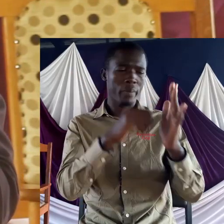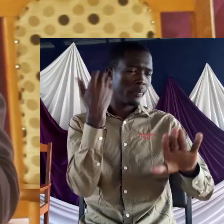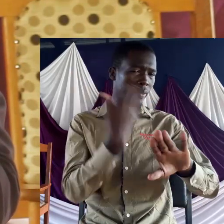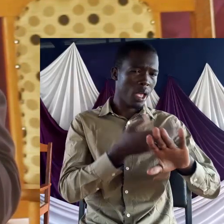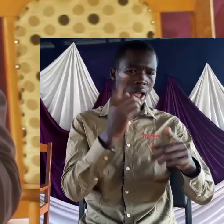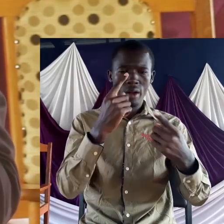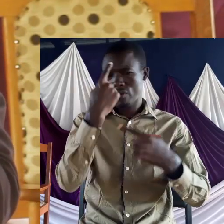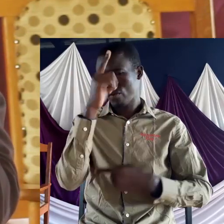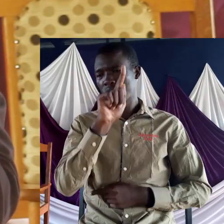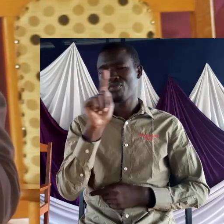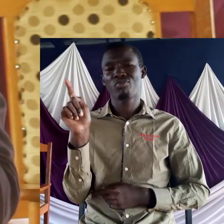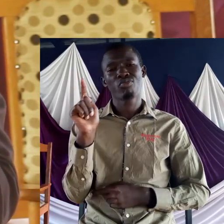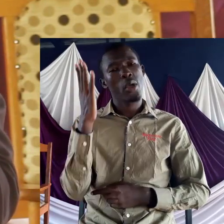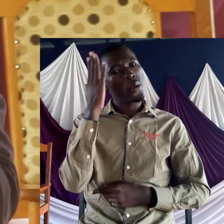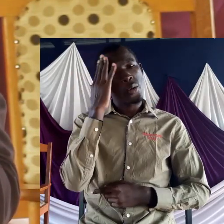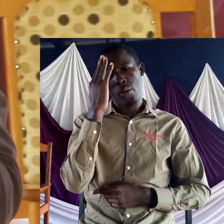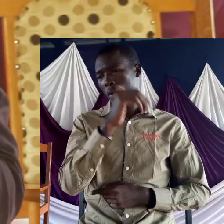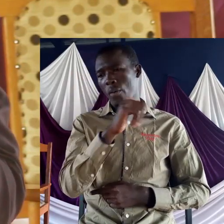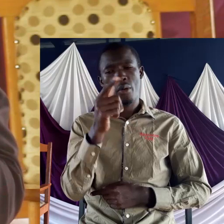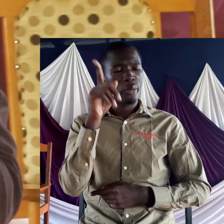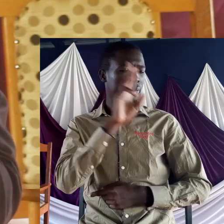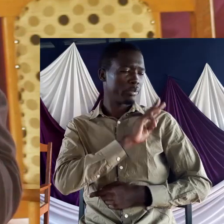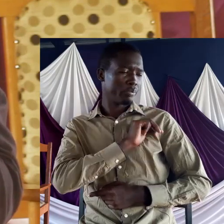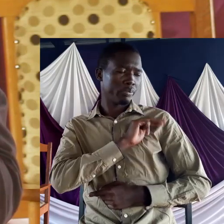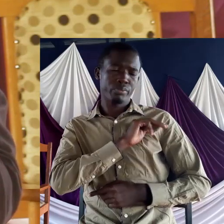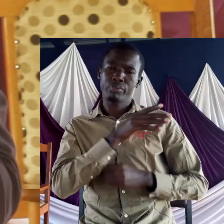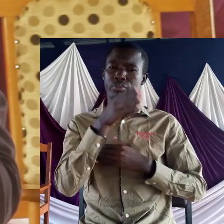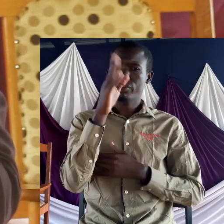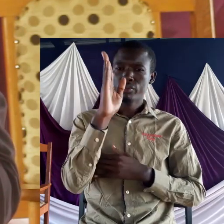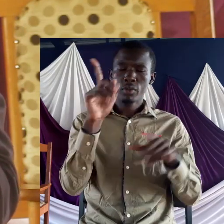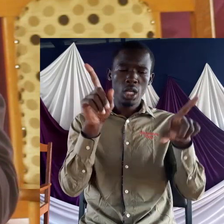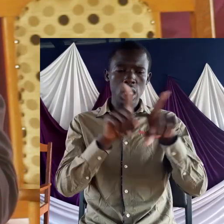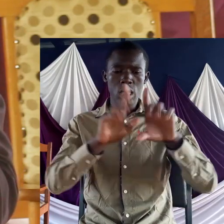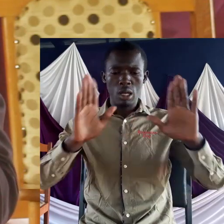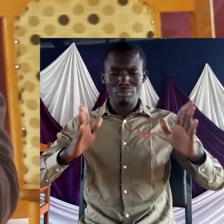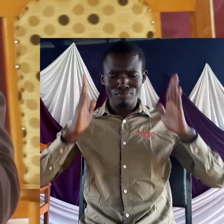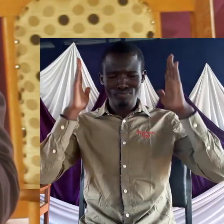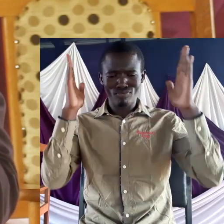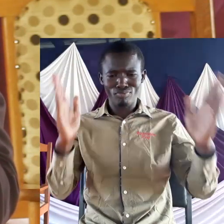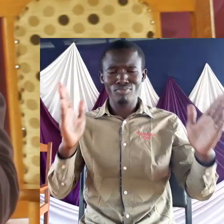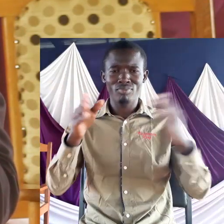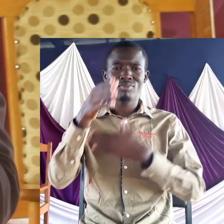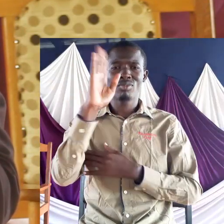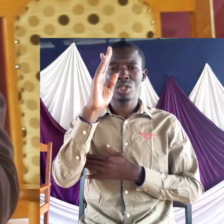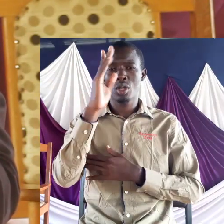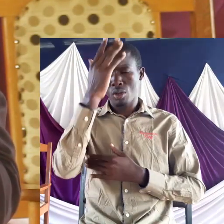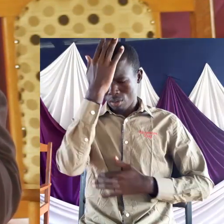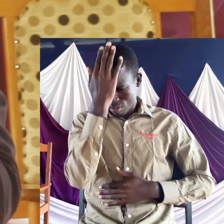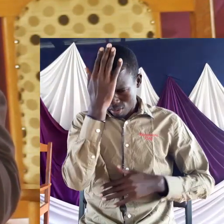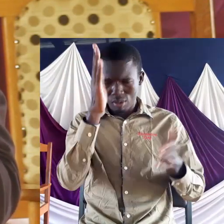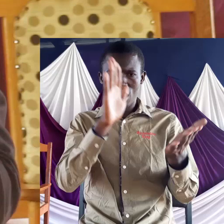you. We know you are a merciful God, and you are a mighty God, for honor and